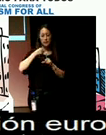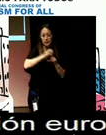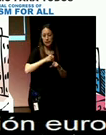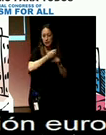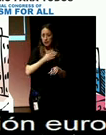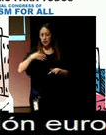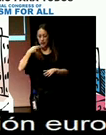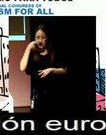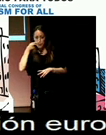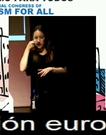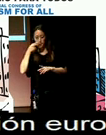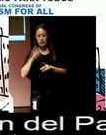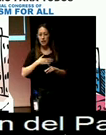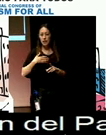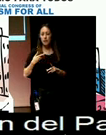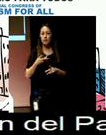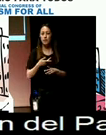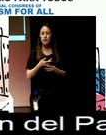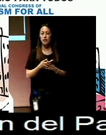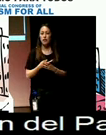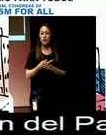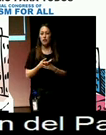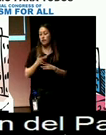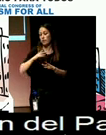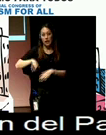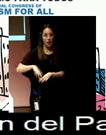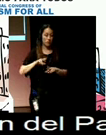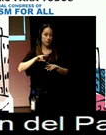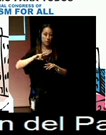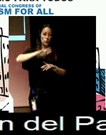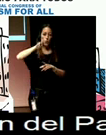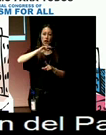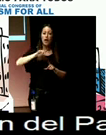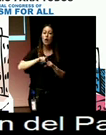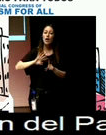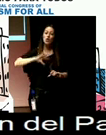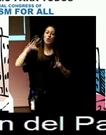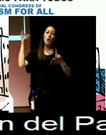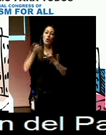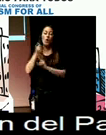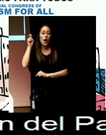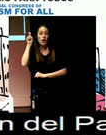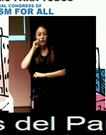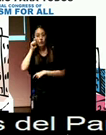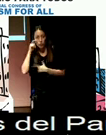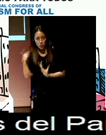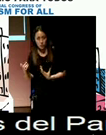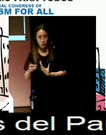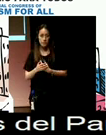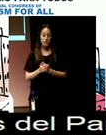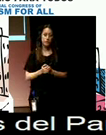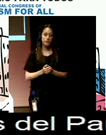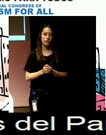seek out touristic solutions that would both support a holistic